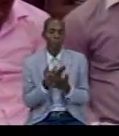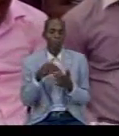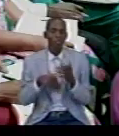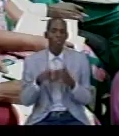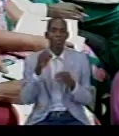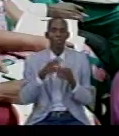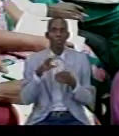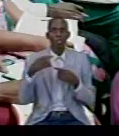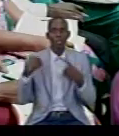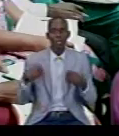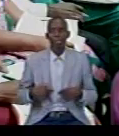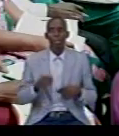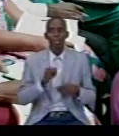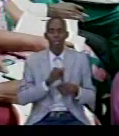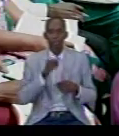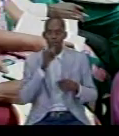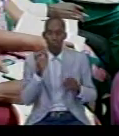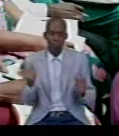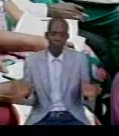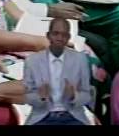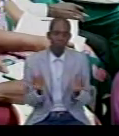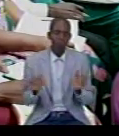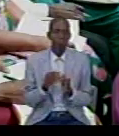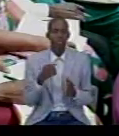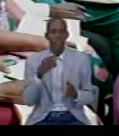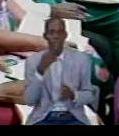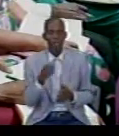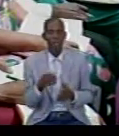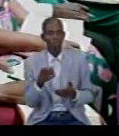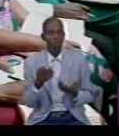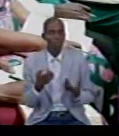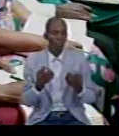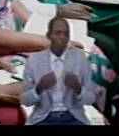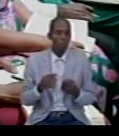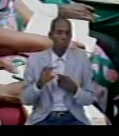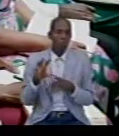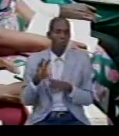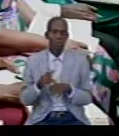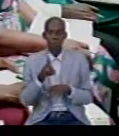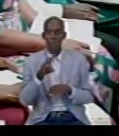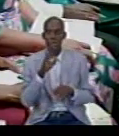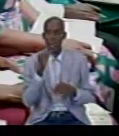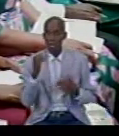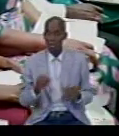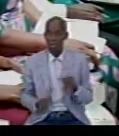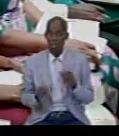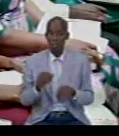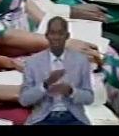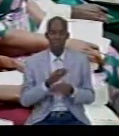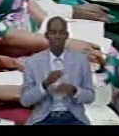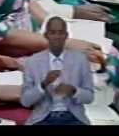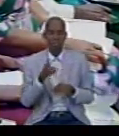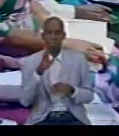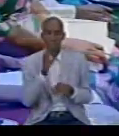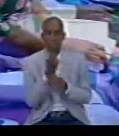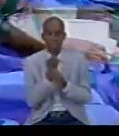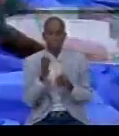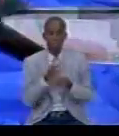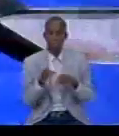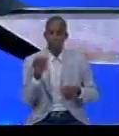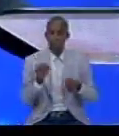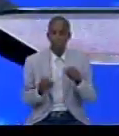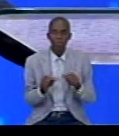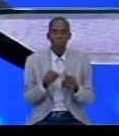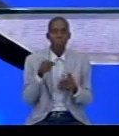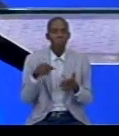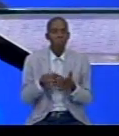and encouraging you. You've been coming to church for a long time, but now you are saved. Don't doubt, you are saved. No, not that one. This is the Spirit